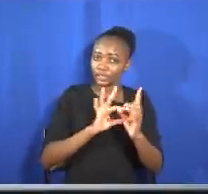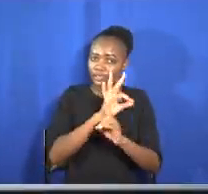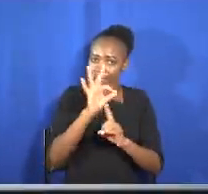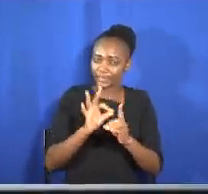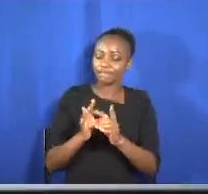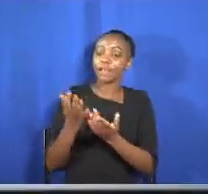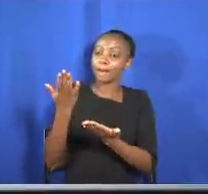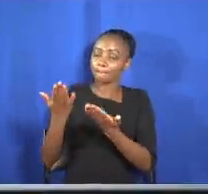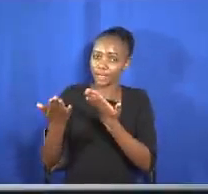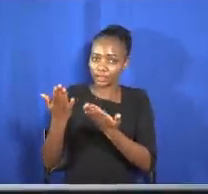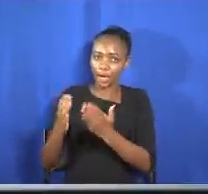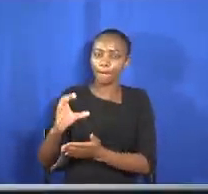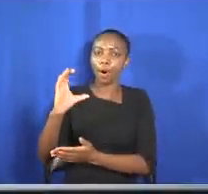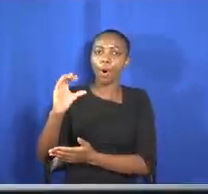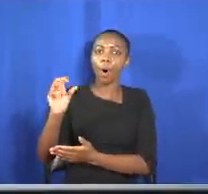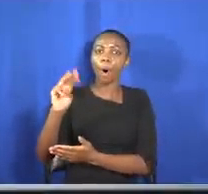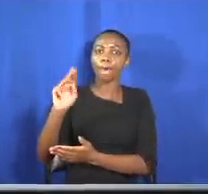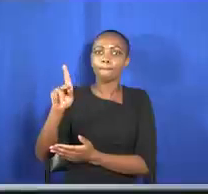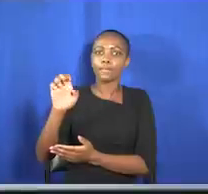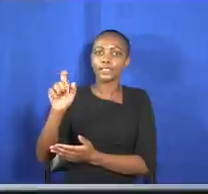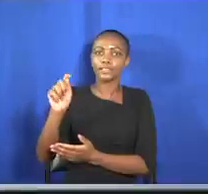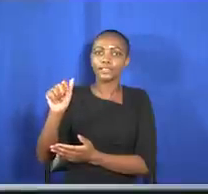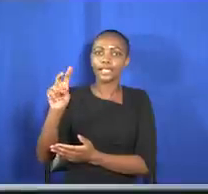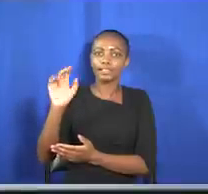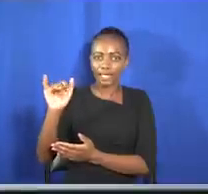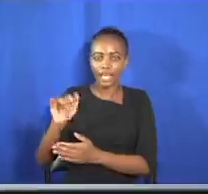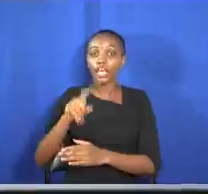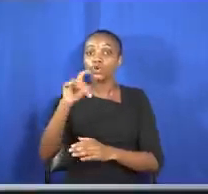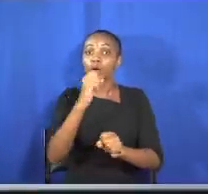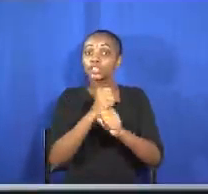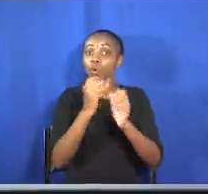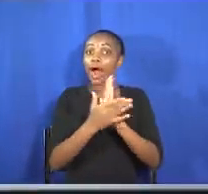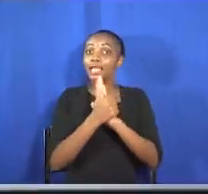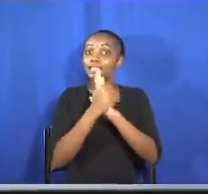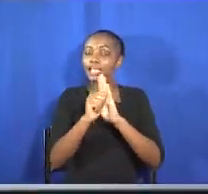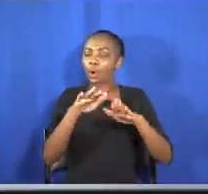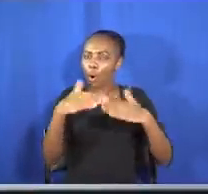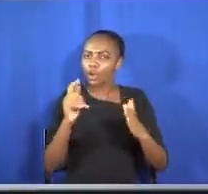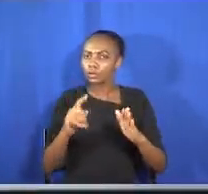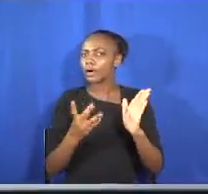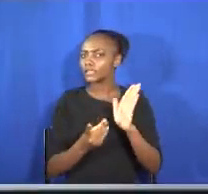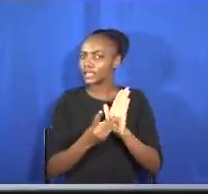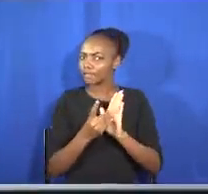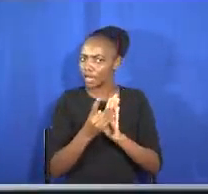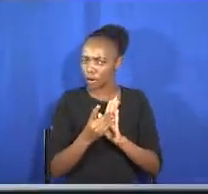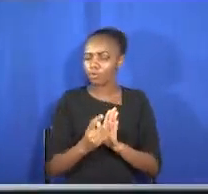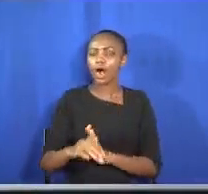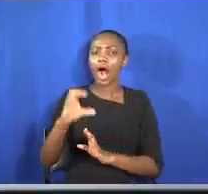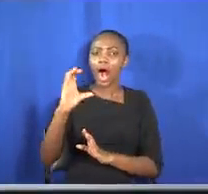Specific, measurable competency. You must perform a skill. So you must develop